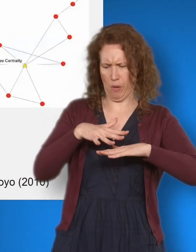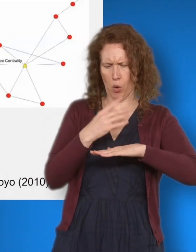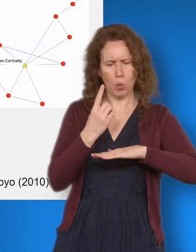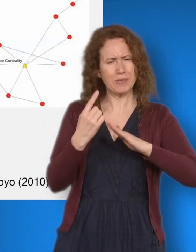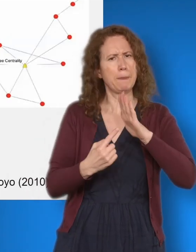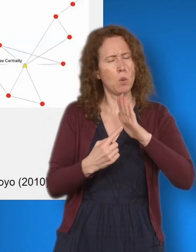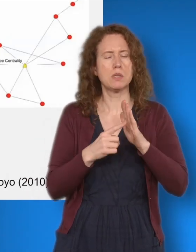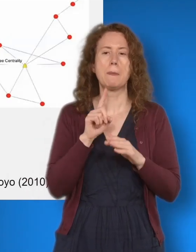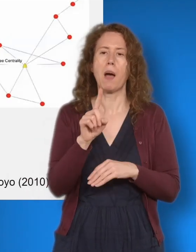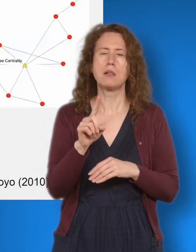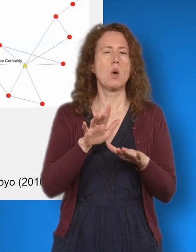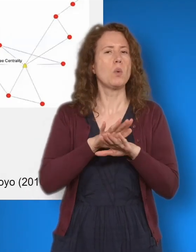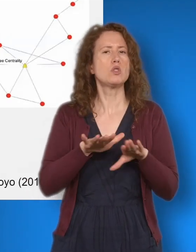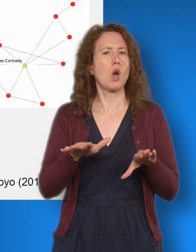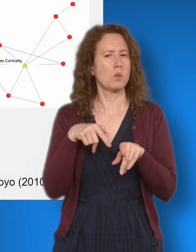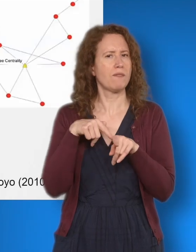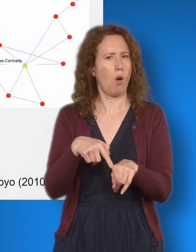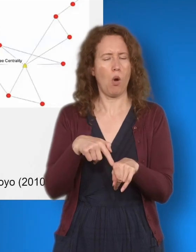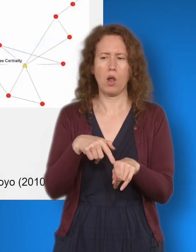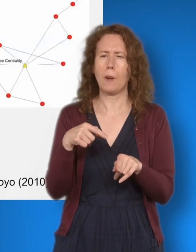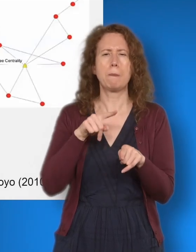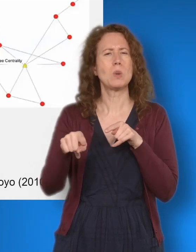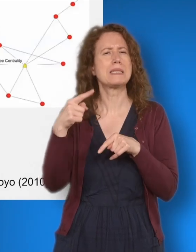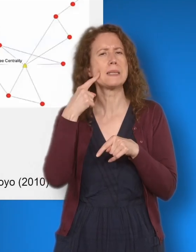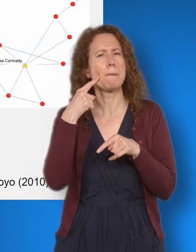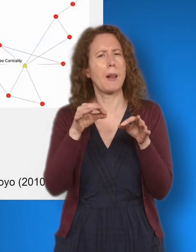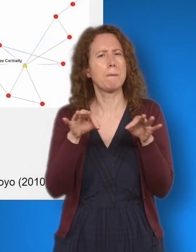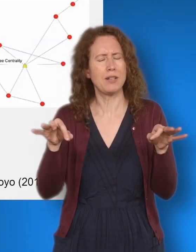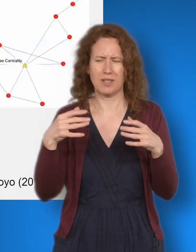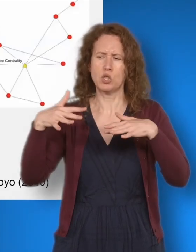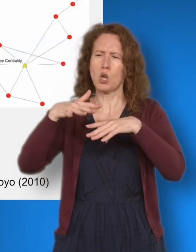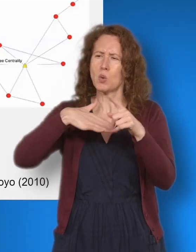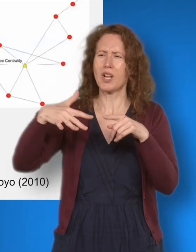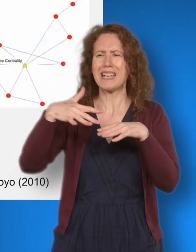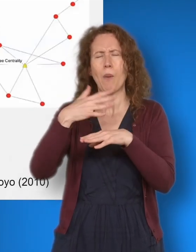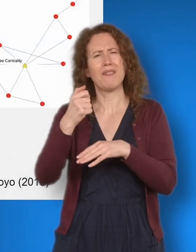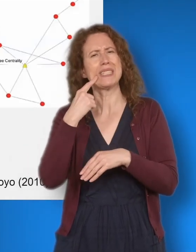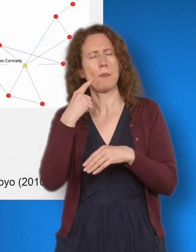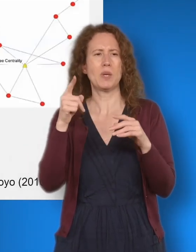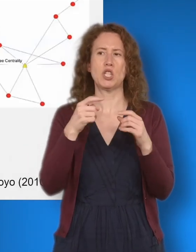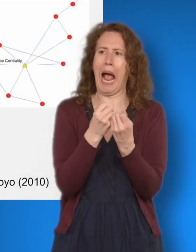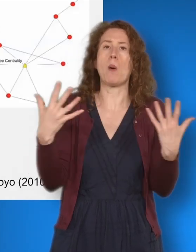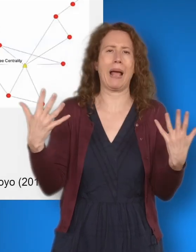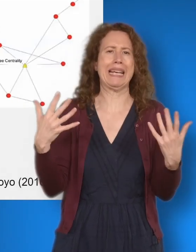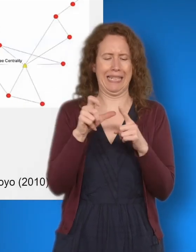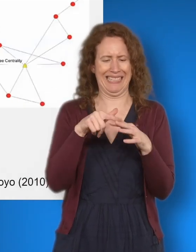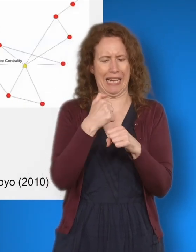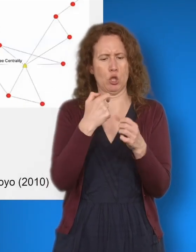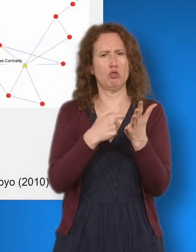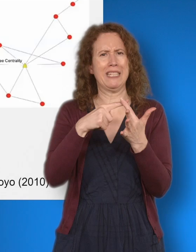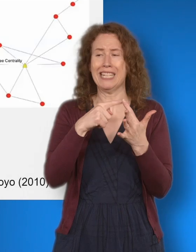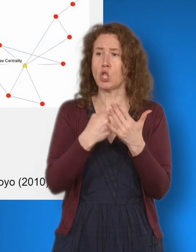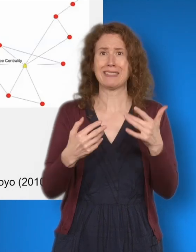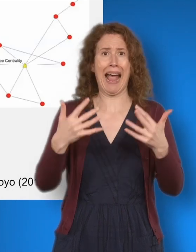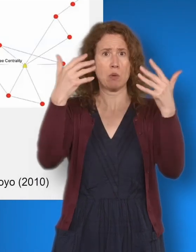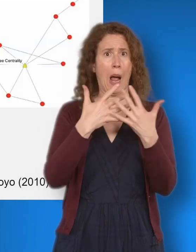do not draw on the most simple centrality measure in social network analysis, the degree centrality, which is only the count of the